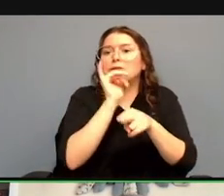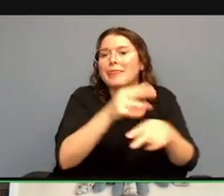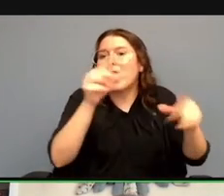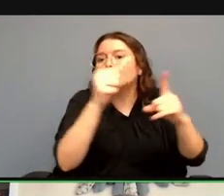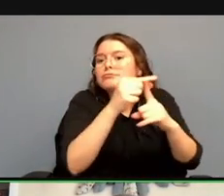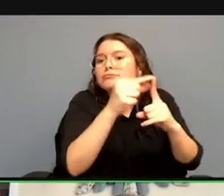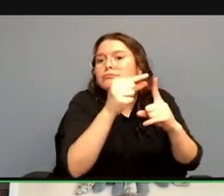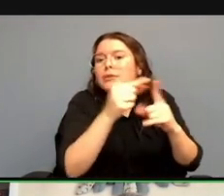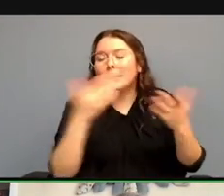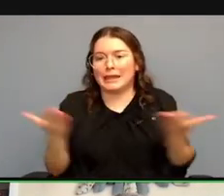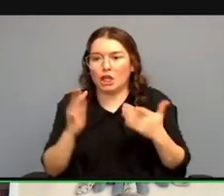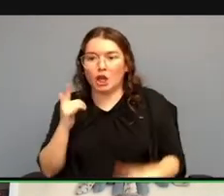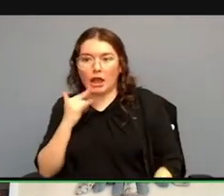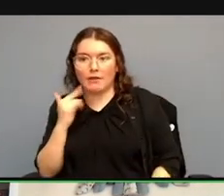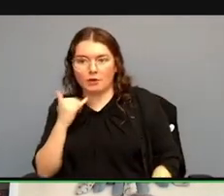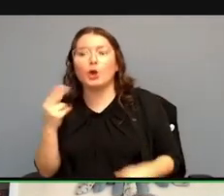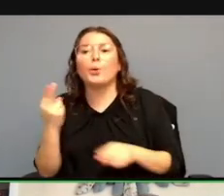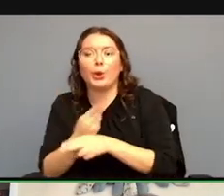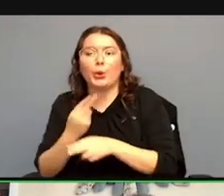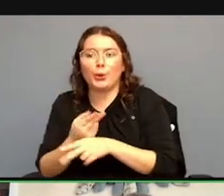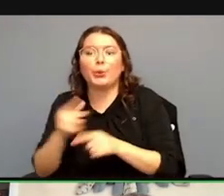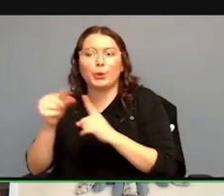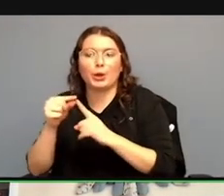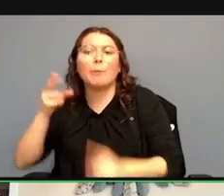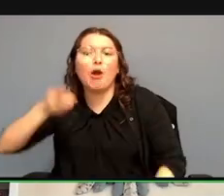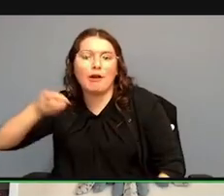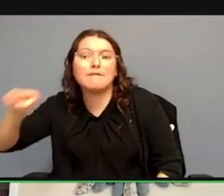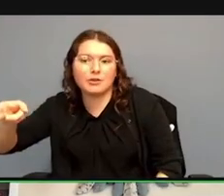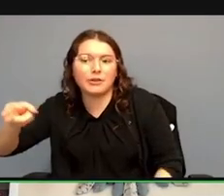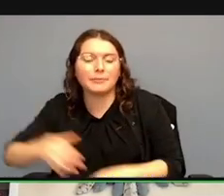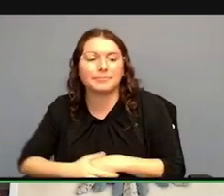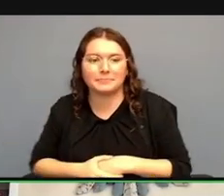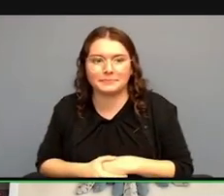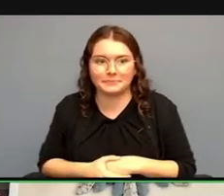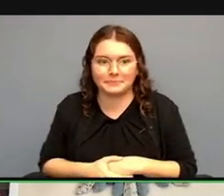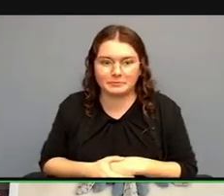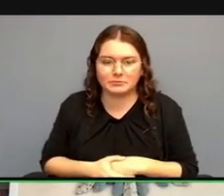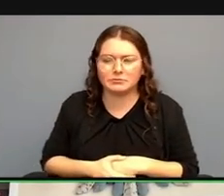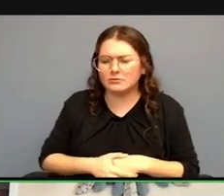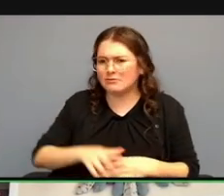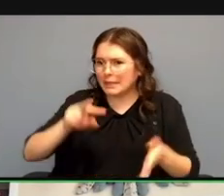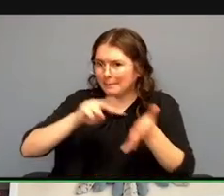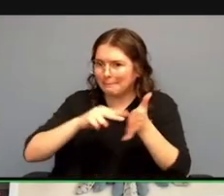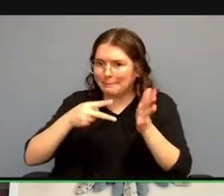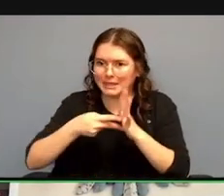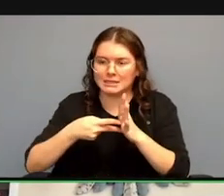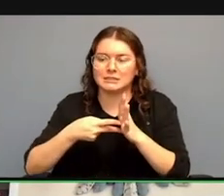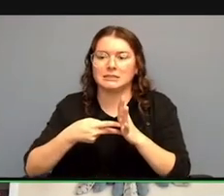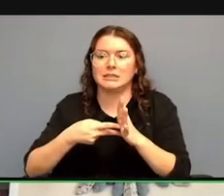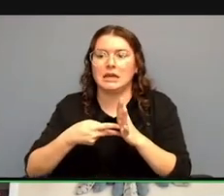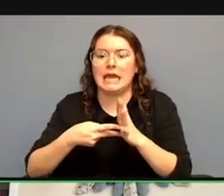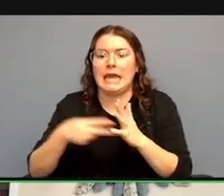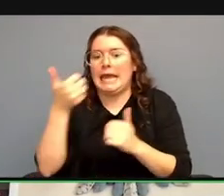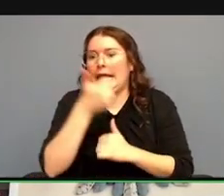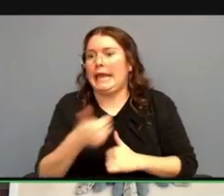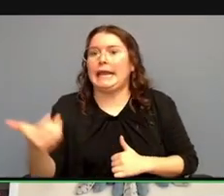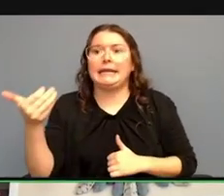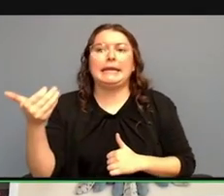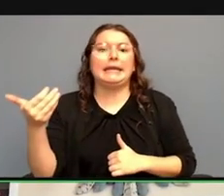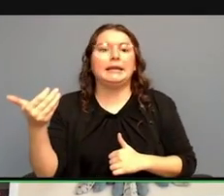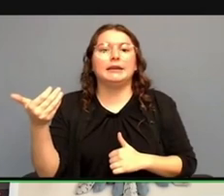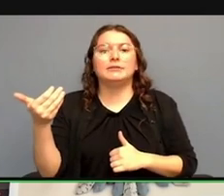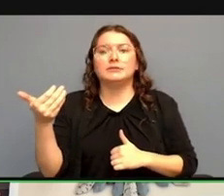in California, they do use the term hard of hearing. And this means any hearing